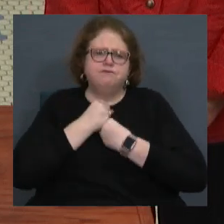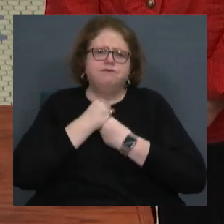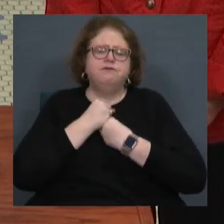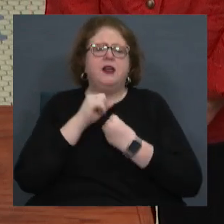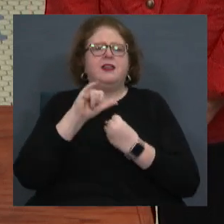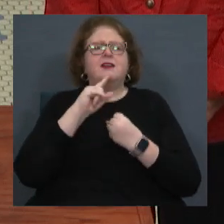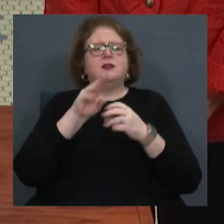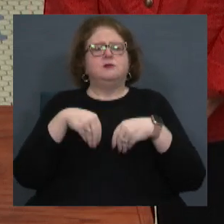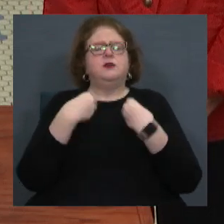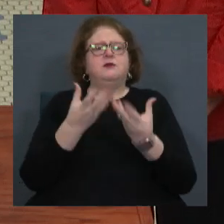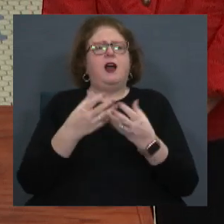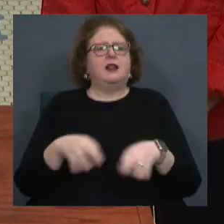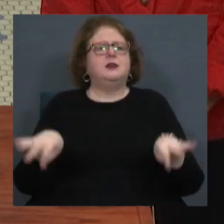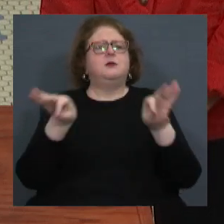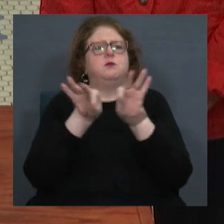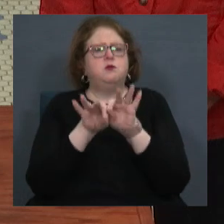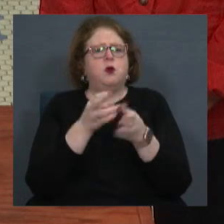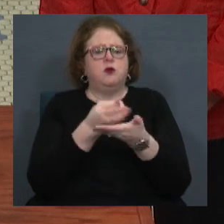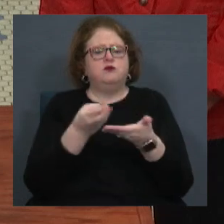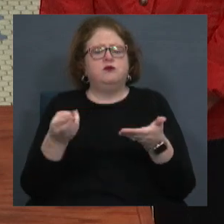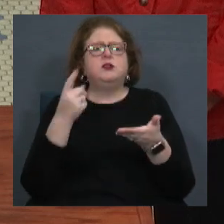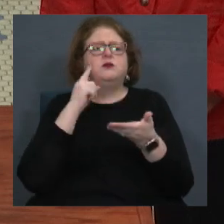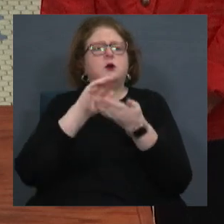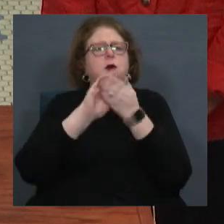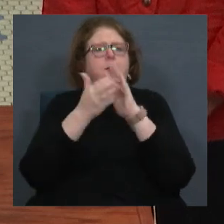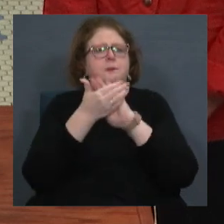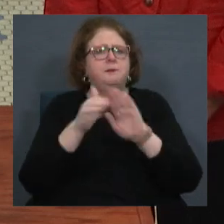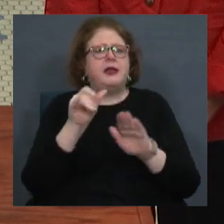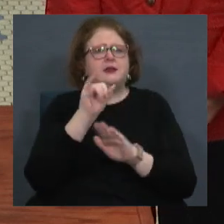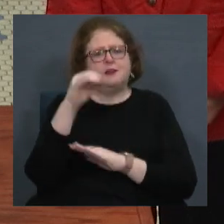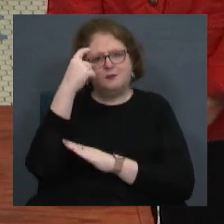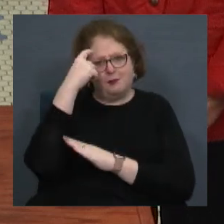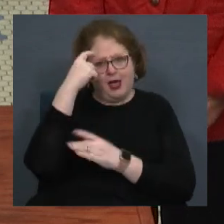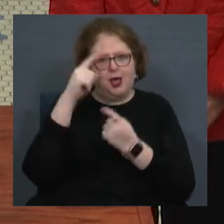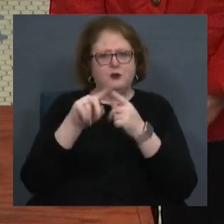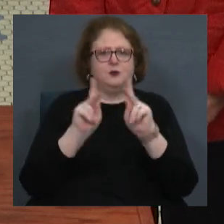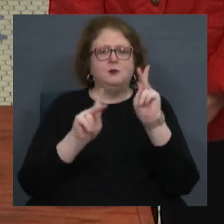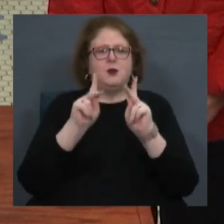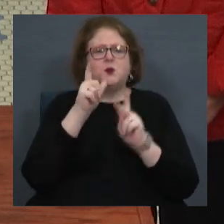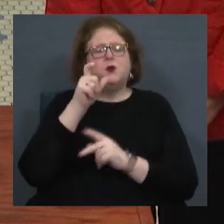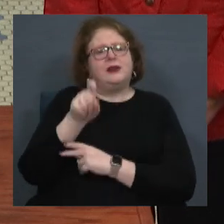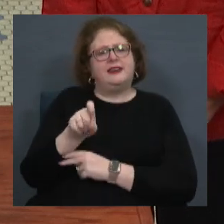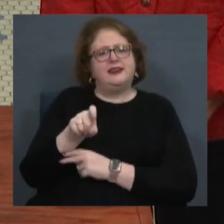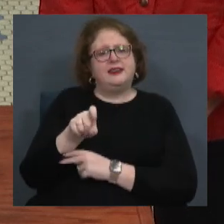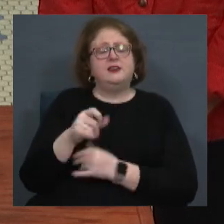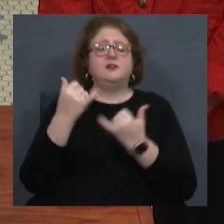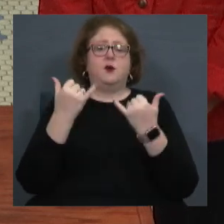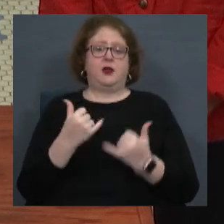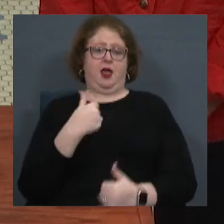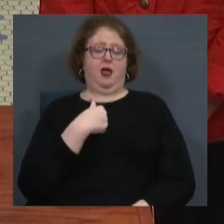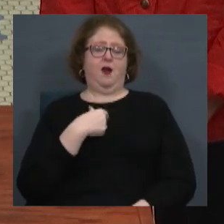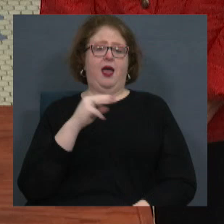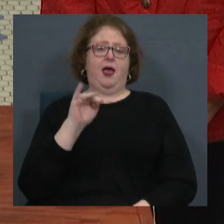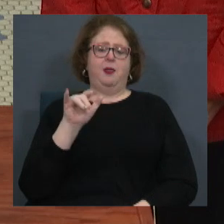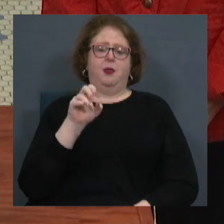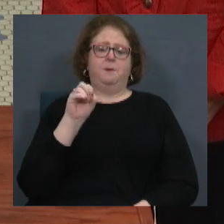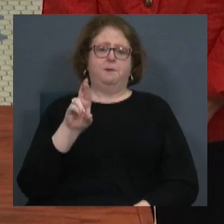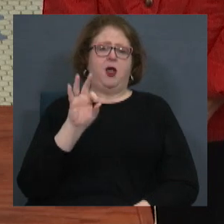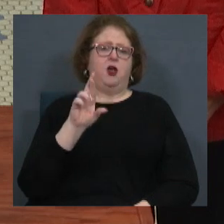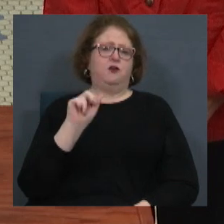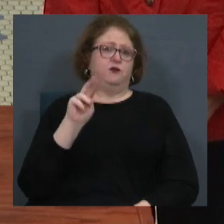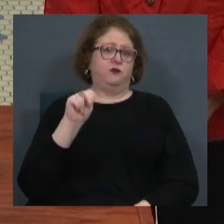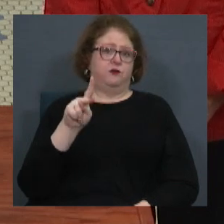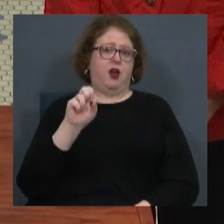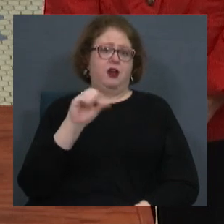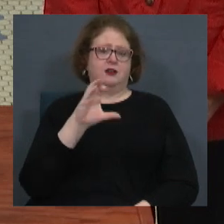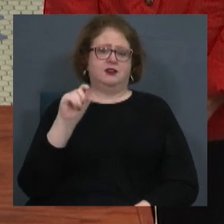brings comfort and peace of mind to those in need. Now, therefore, I, Frank Scott, Jr., Mayor of the City of Little Rock, Arkansas, do hereby proclaim